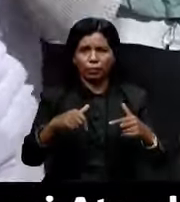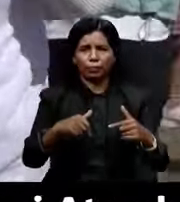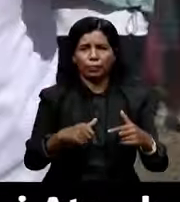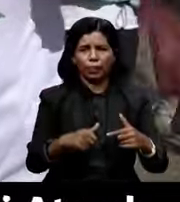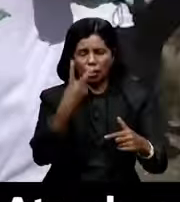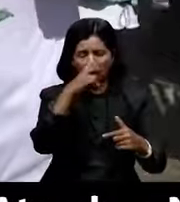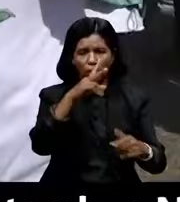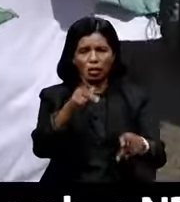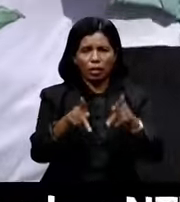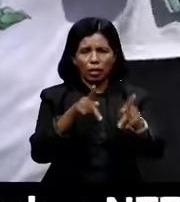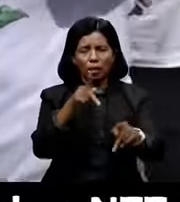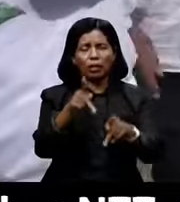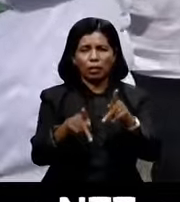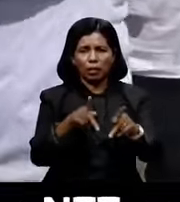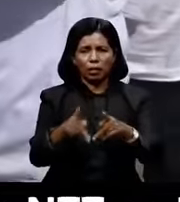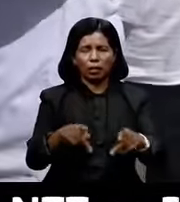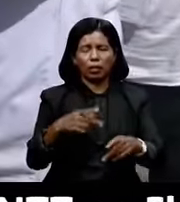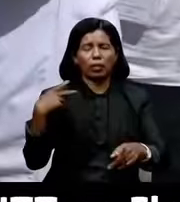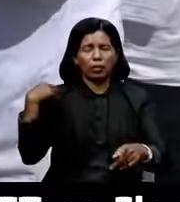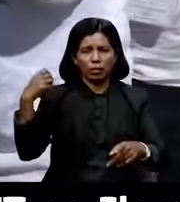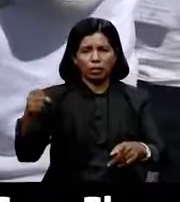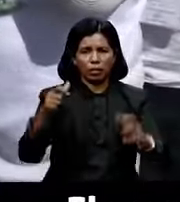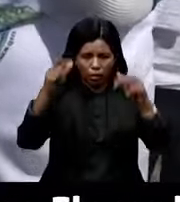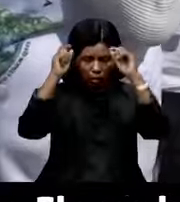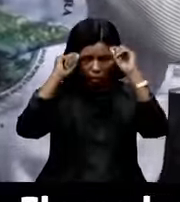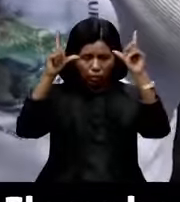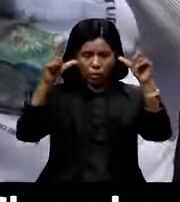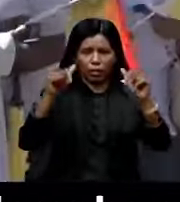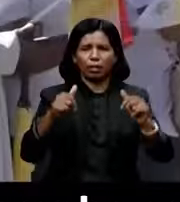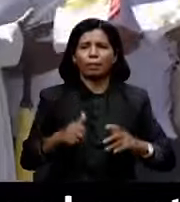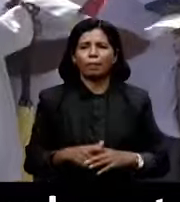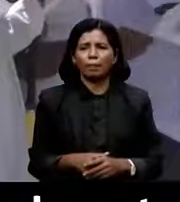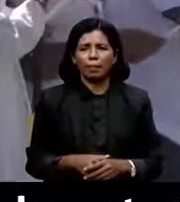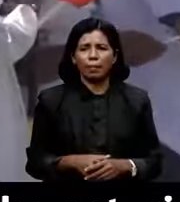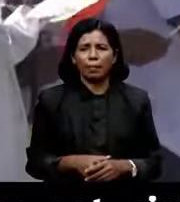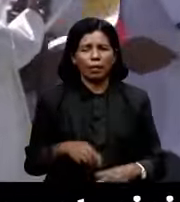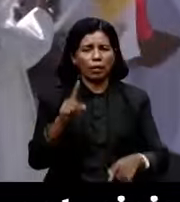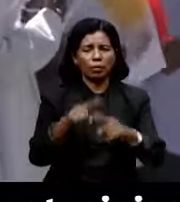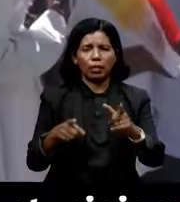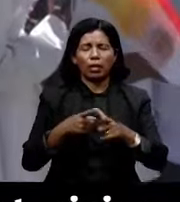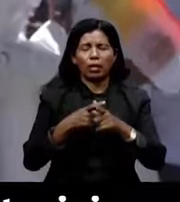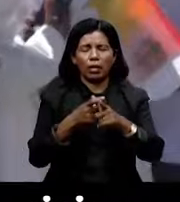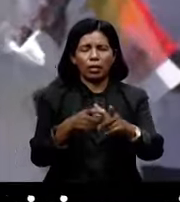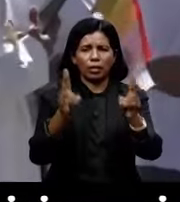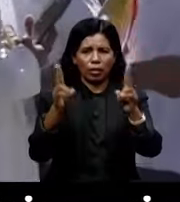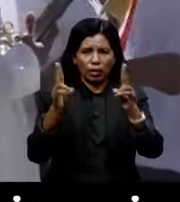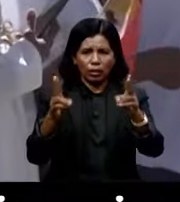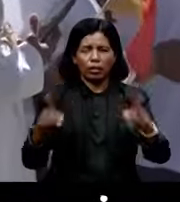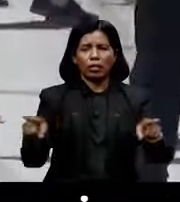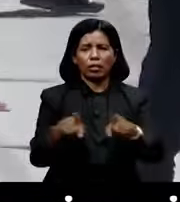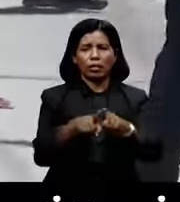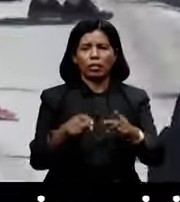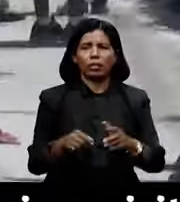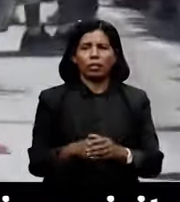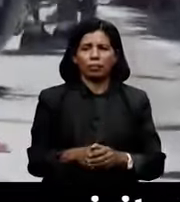Hare povo ki povo ne bema ki bitai ga gore heti morleste ne. Ah, la bele halai de hane sefali be.